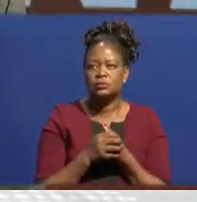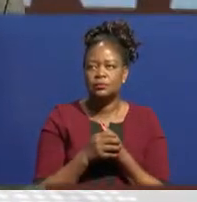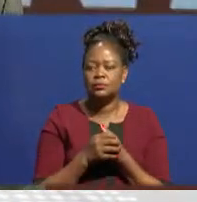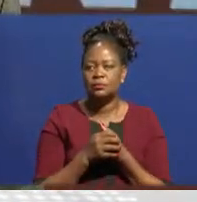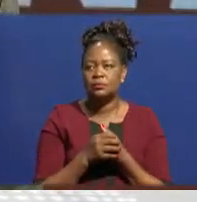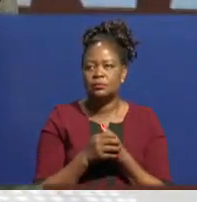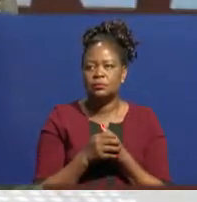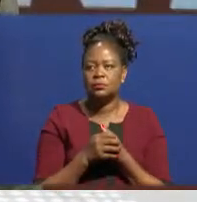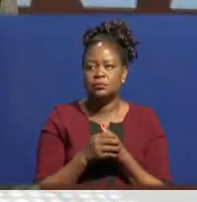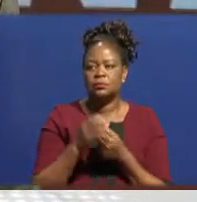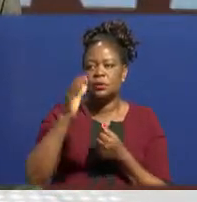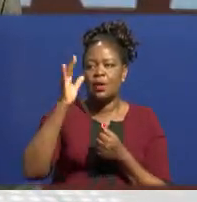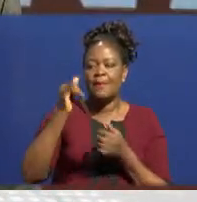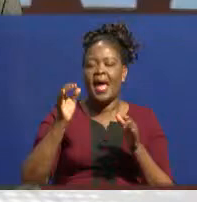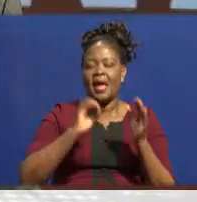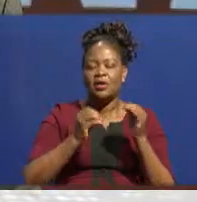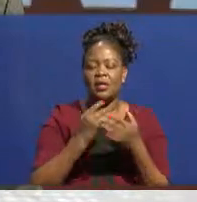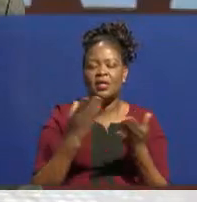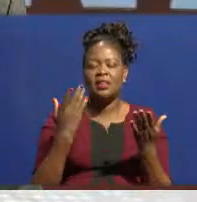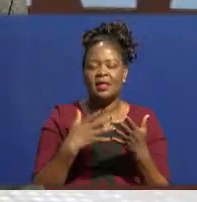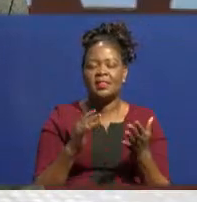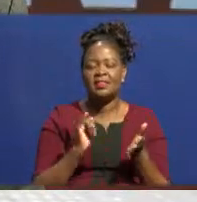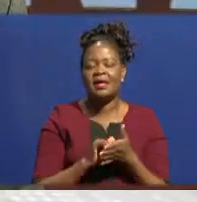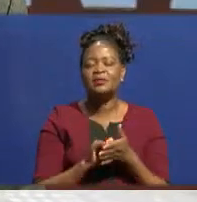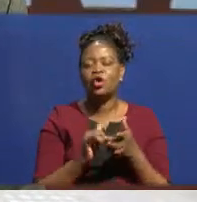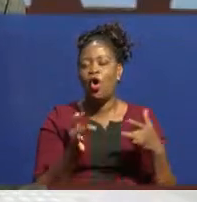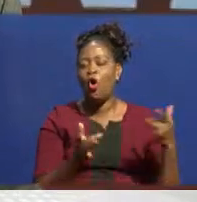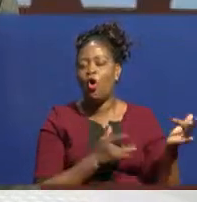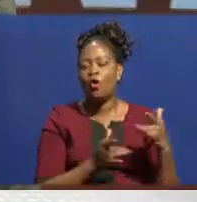to carry out by-elections and any other things that appertains,